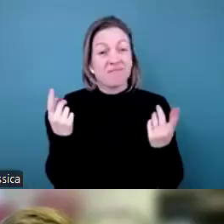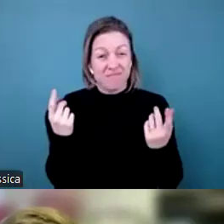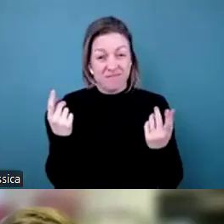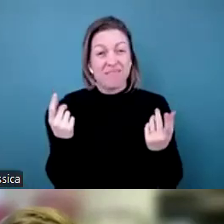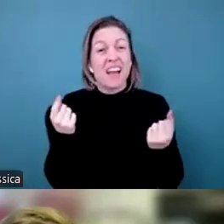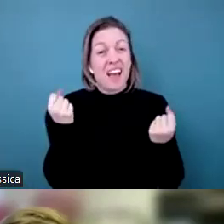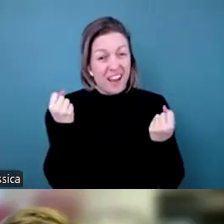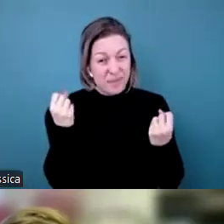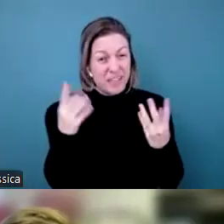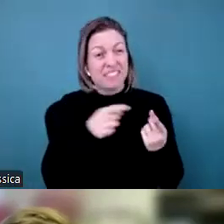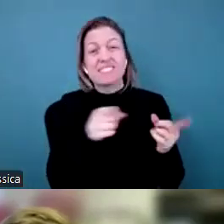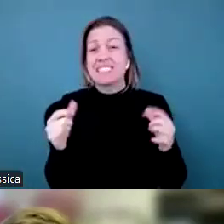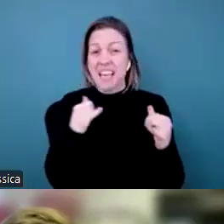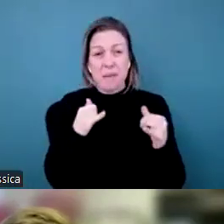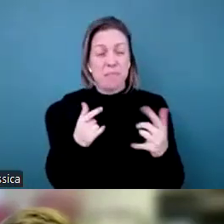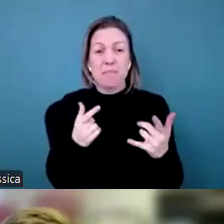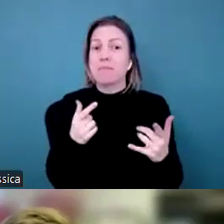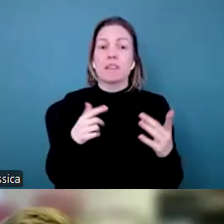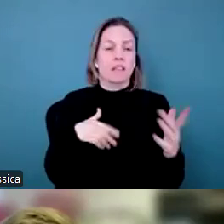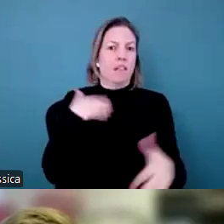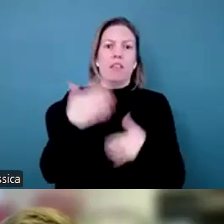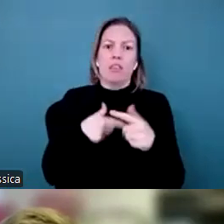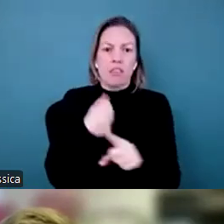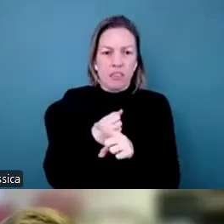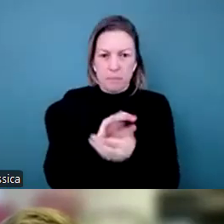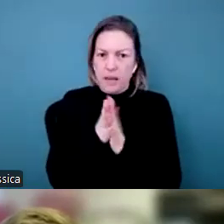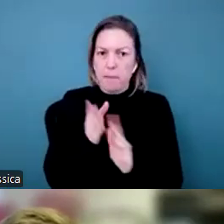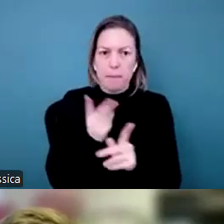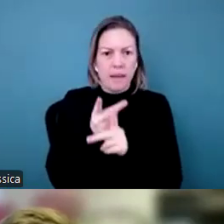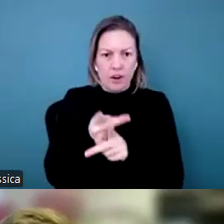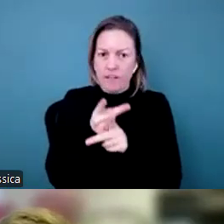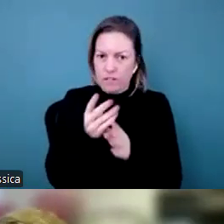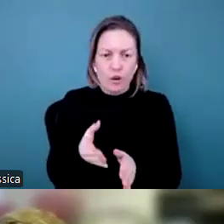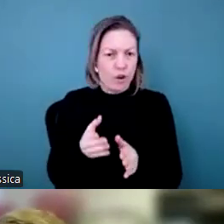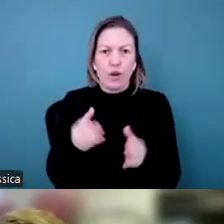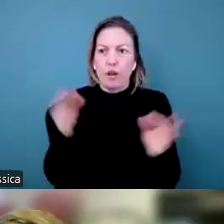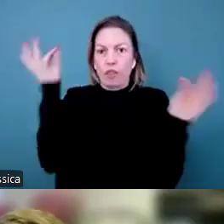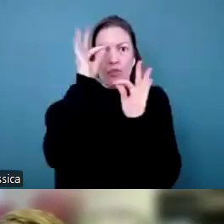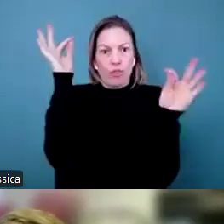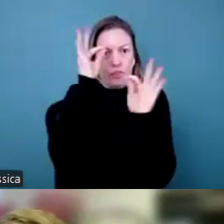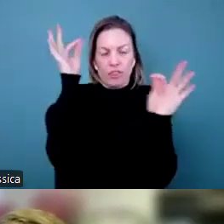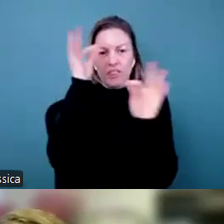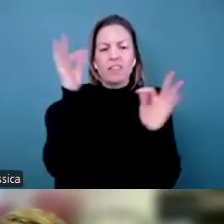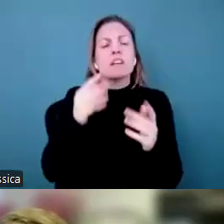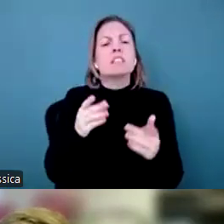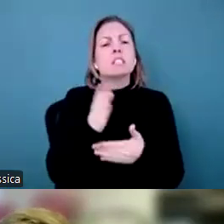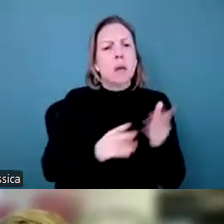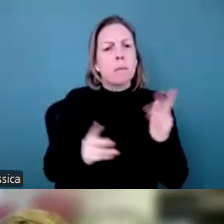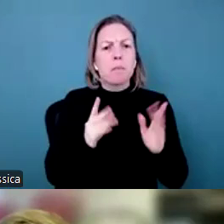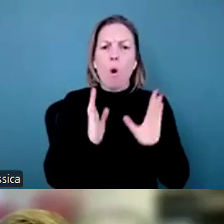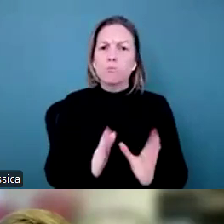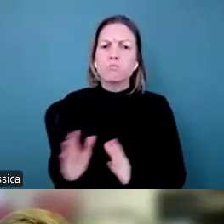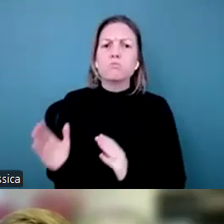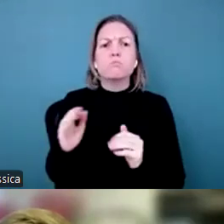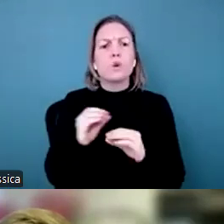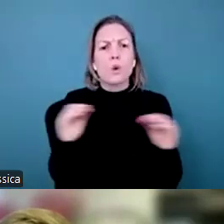any preparation, without, obviously if the people that are on it and, that are organized don't have ADHD, they